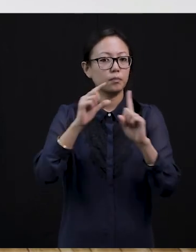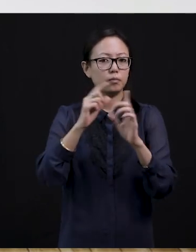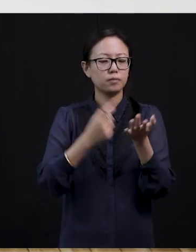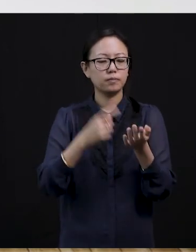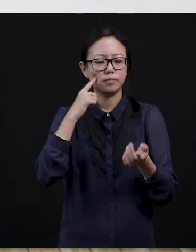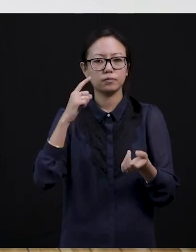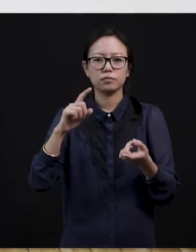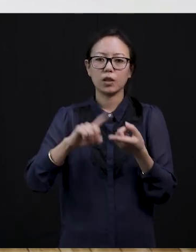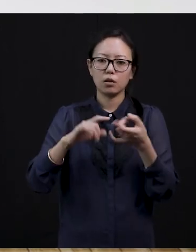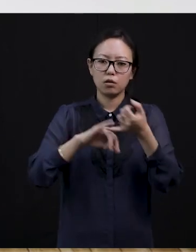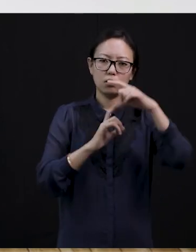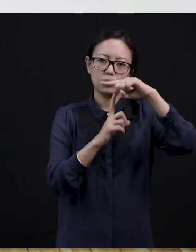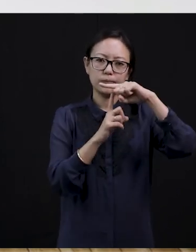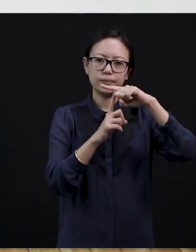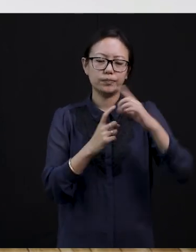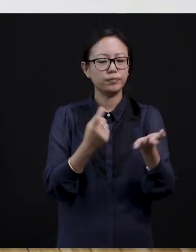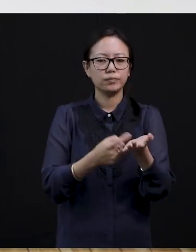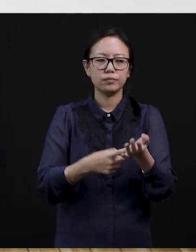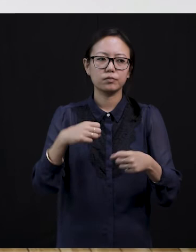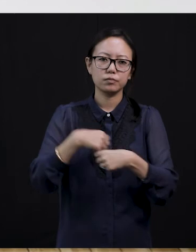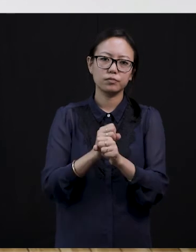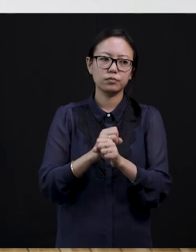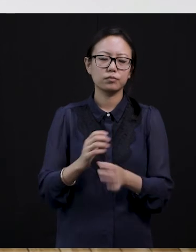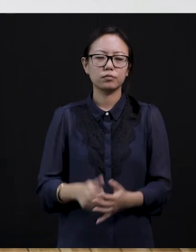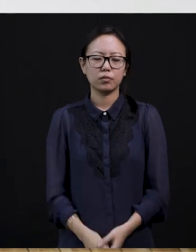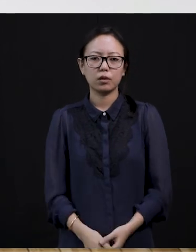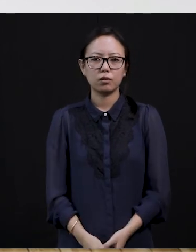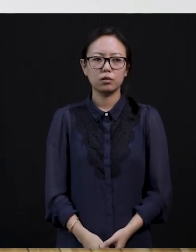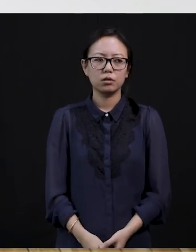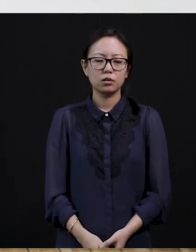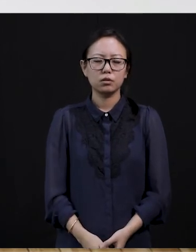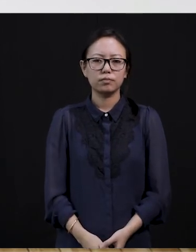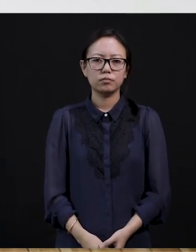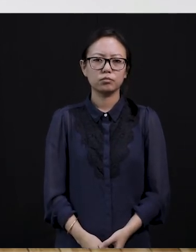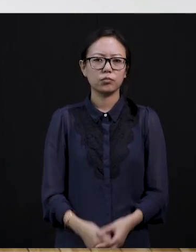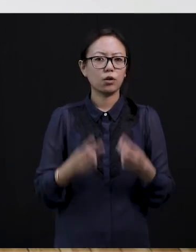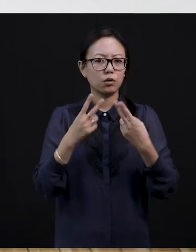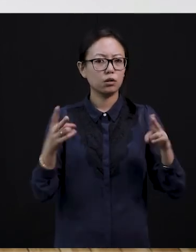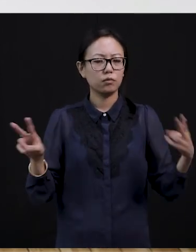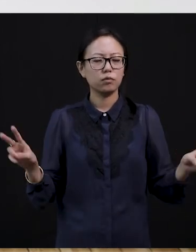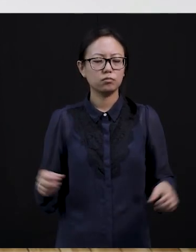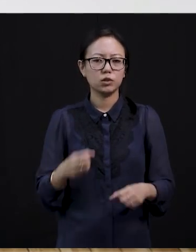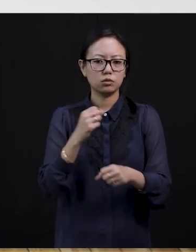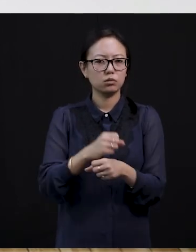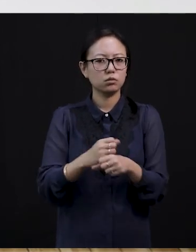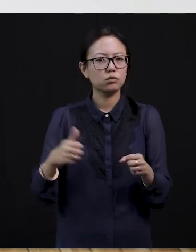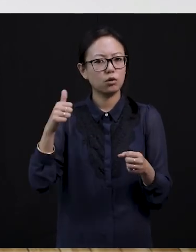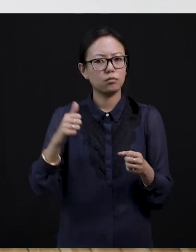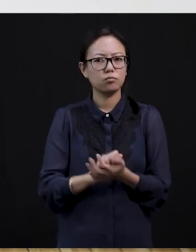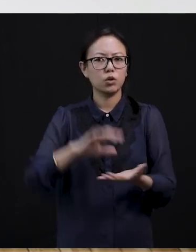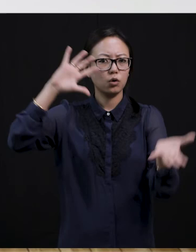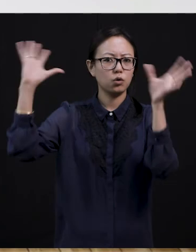have democracy, we have theocracy, and we also have dictatorship. So different forms of government in the